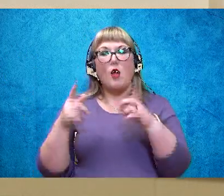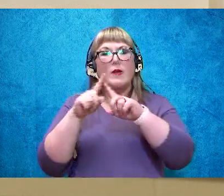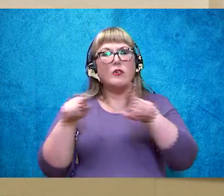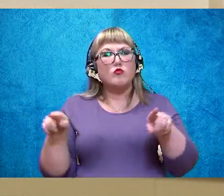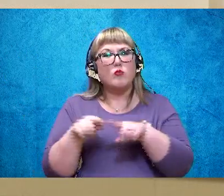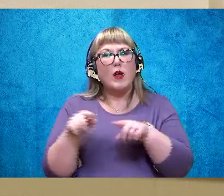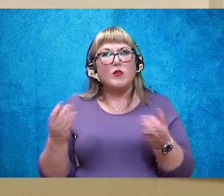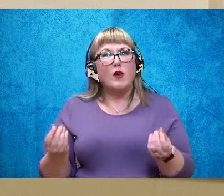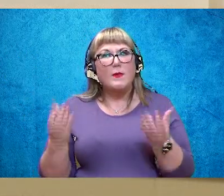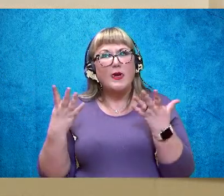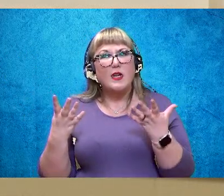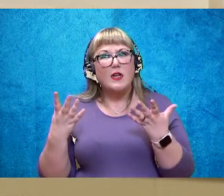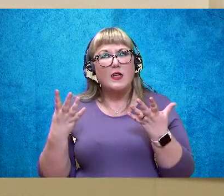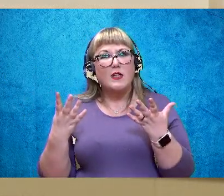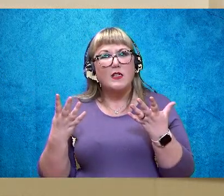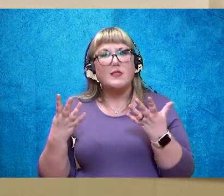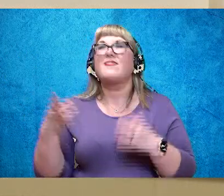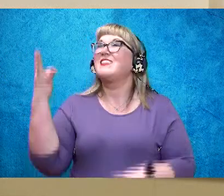triangles?